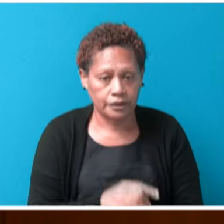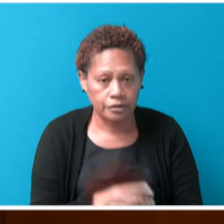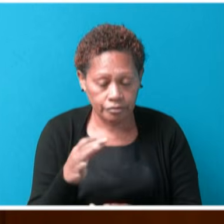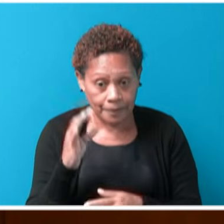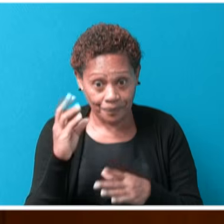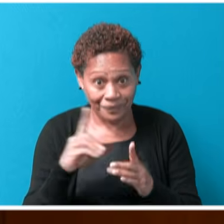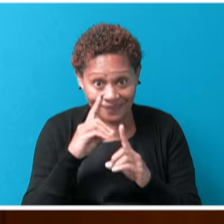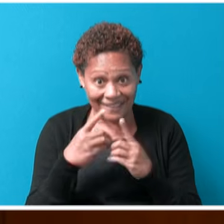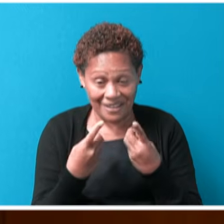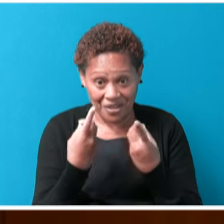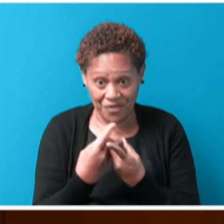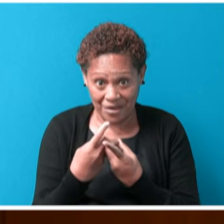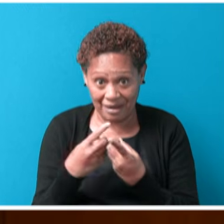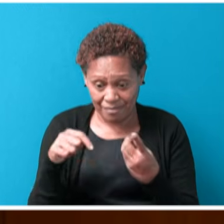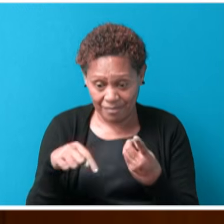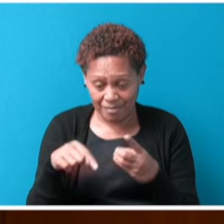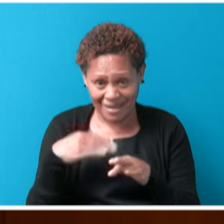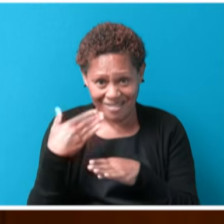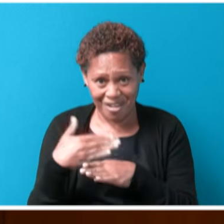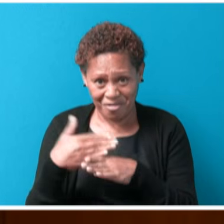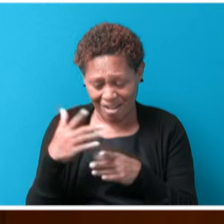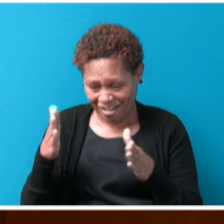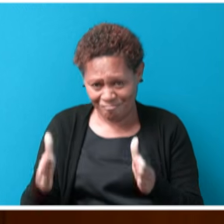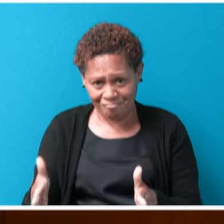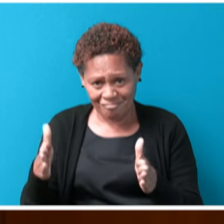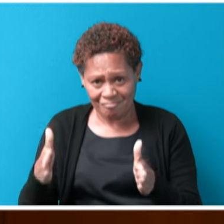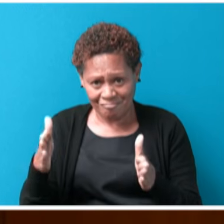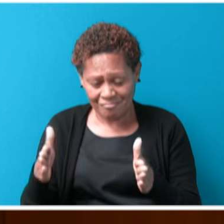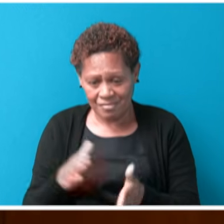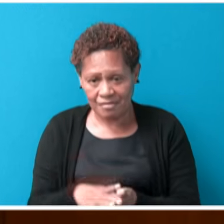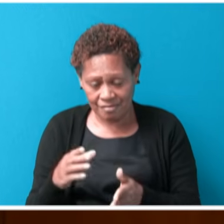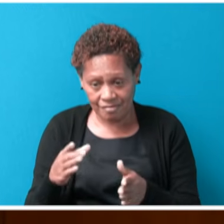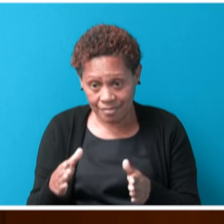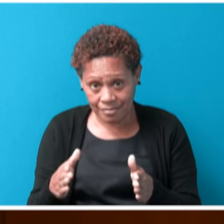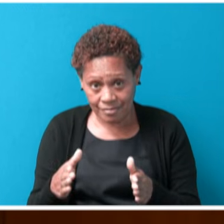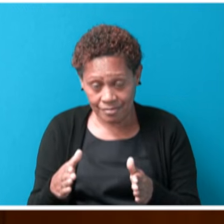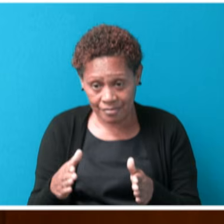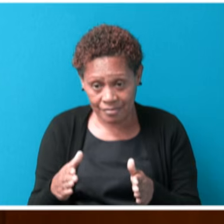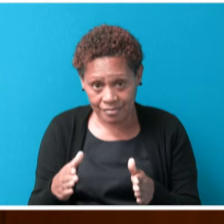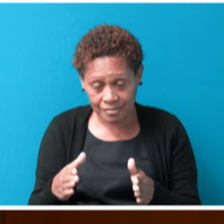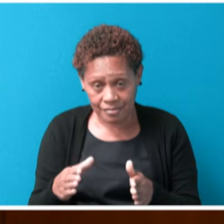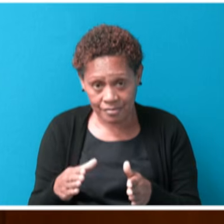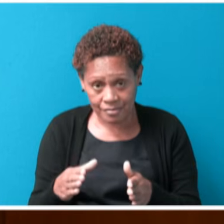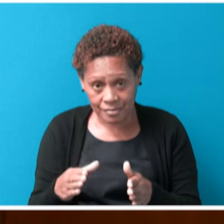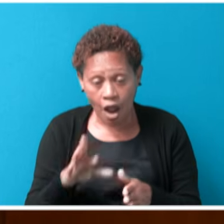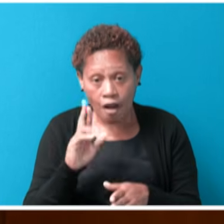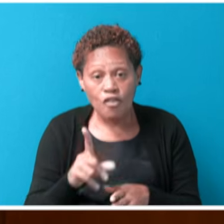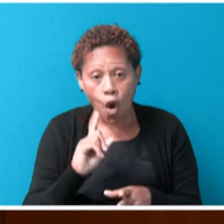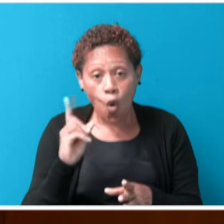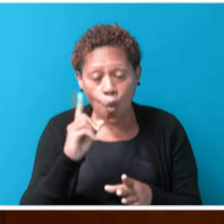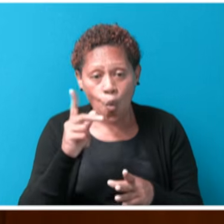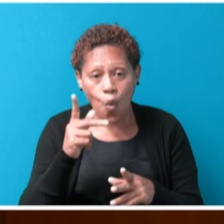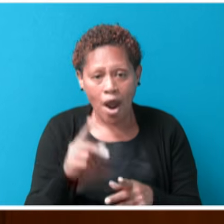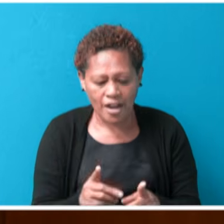framework. It is also the democratic framework for progress, because